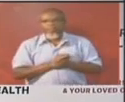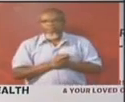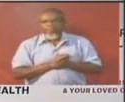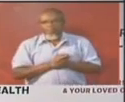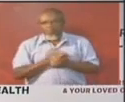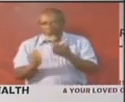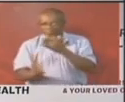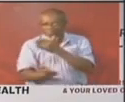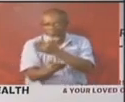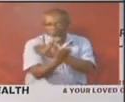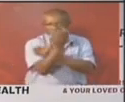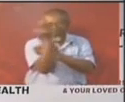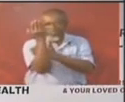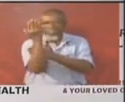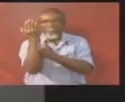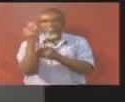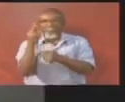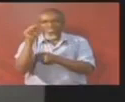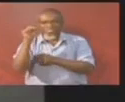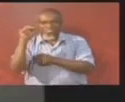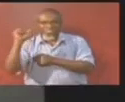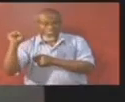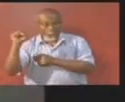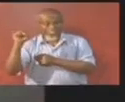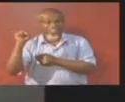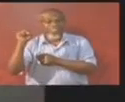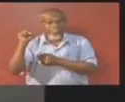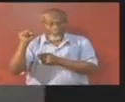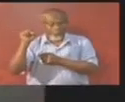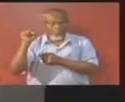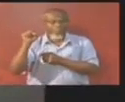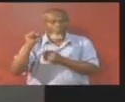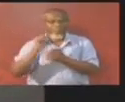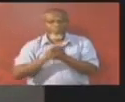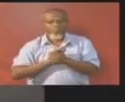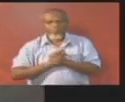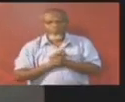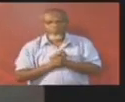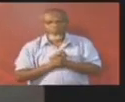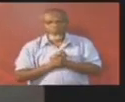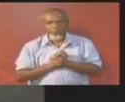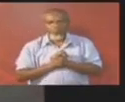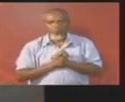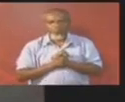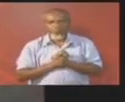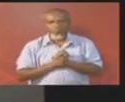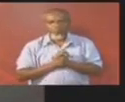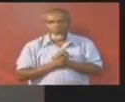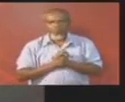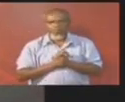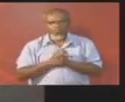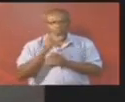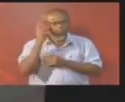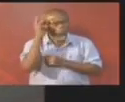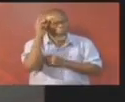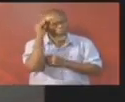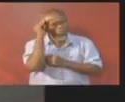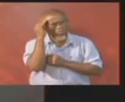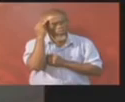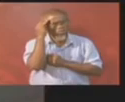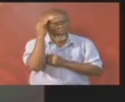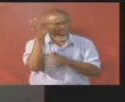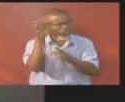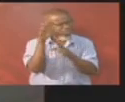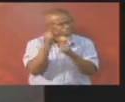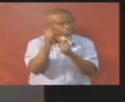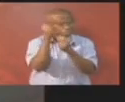Good morning, Nandaleen, Singh, Caribbean Lifestyle Communications. I was just wondering, we have received some information